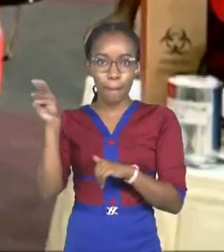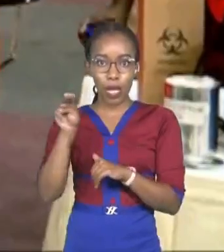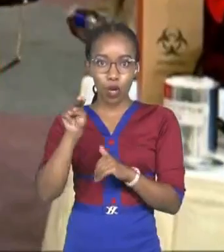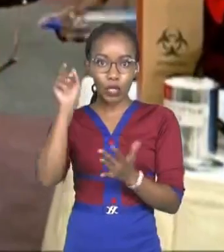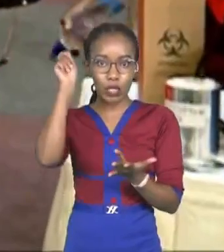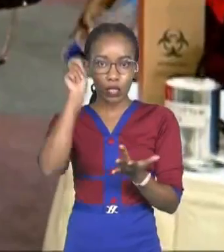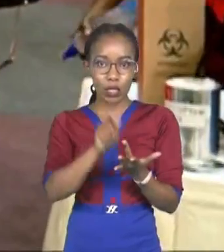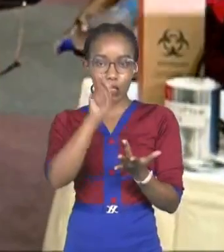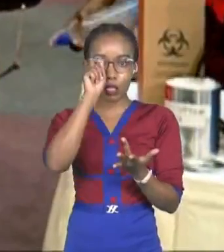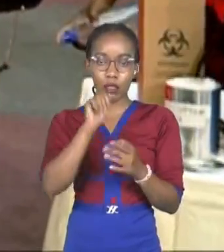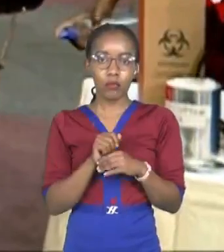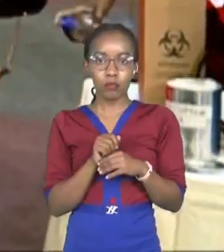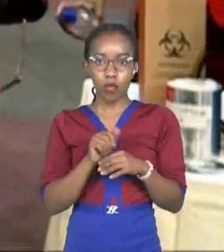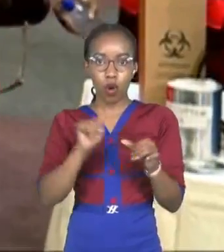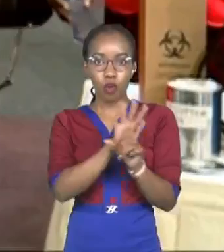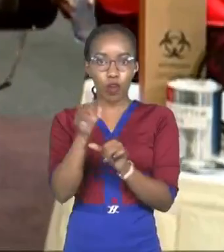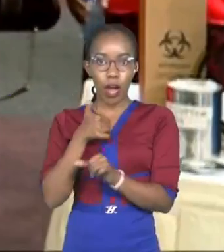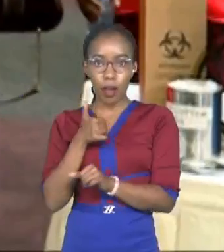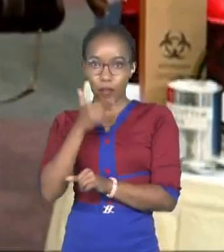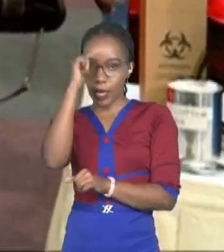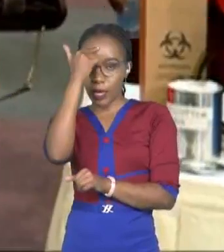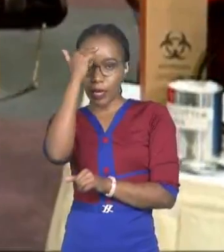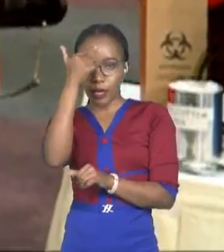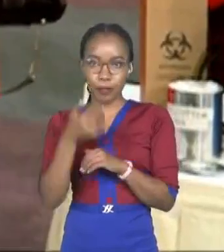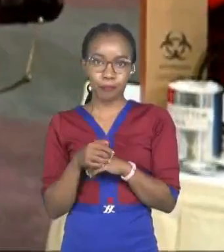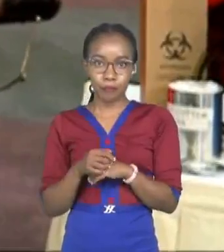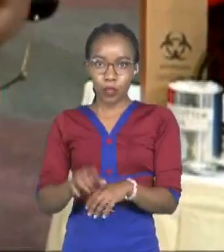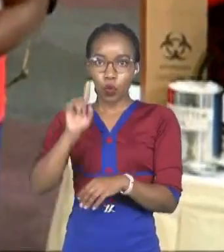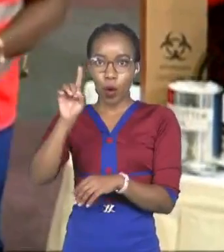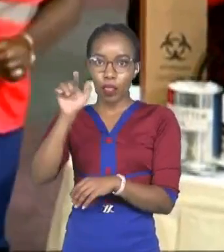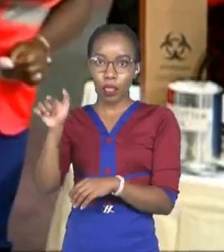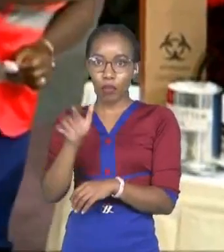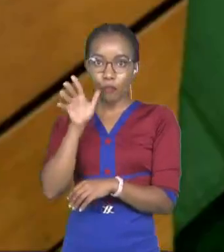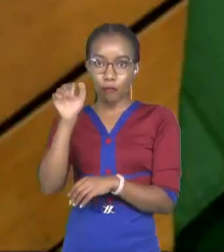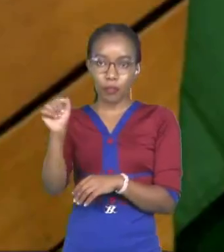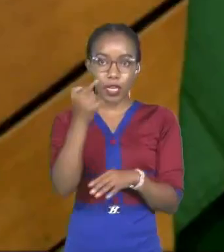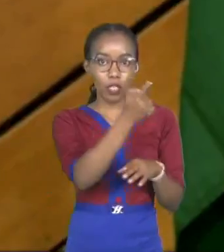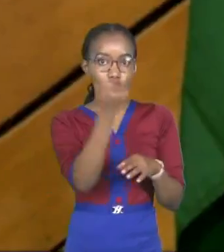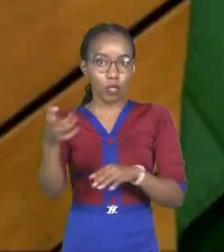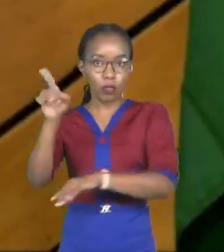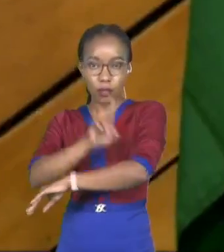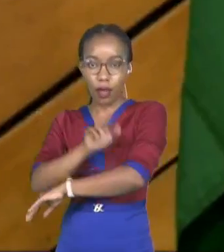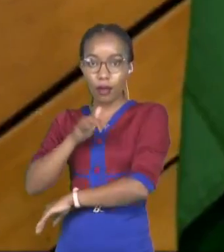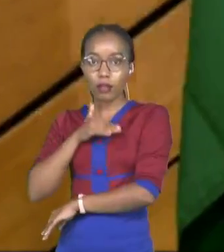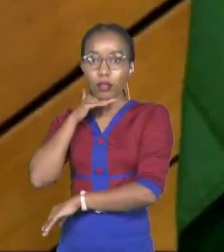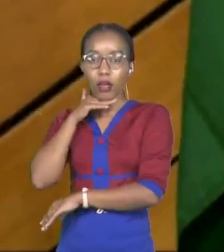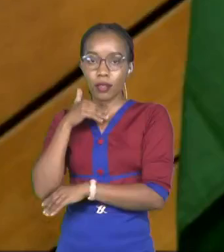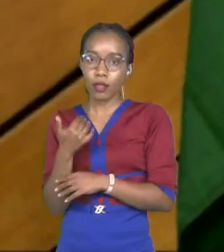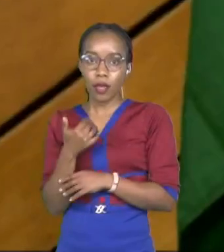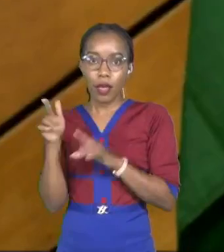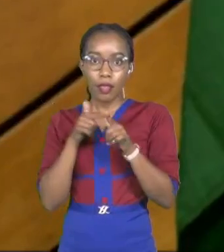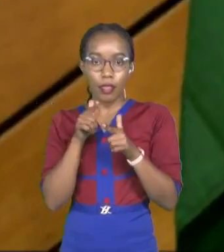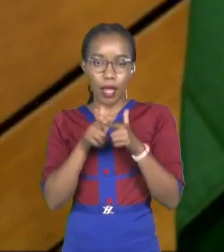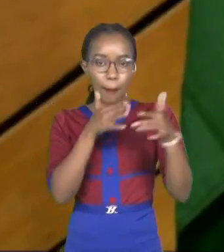tested positive of COVID-19 in India, with an average of 1,500 deaths per day. This is what informed the ban